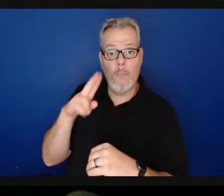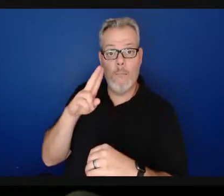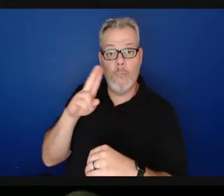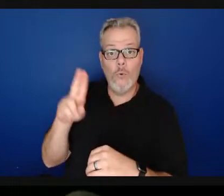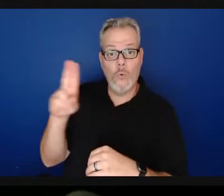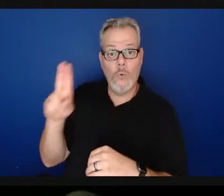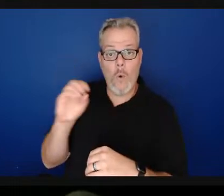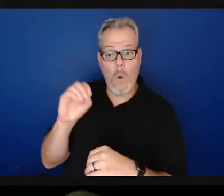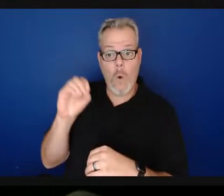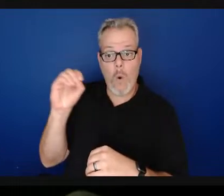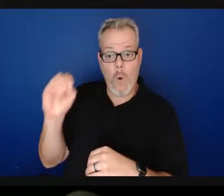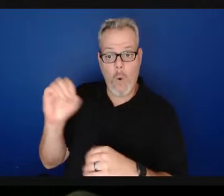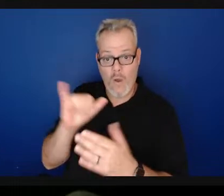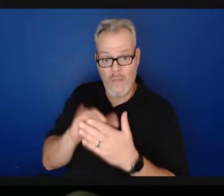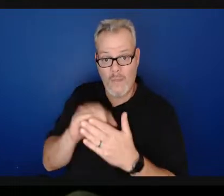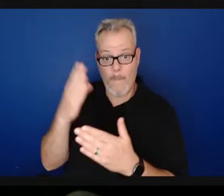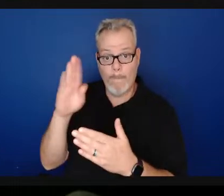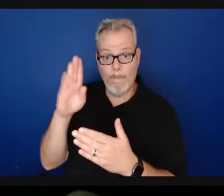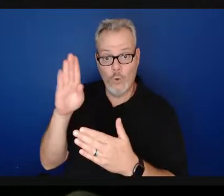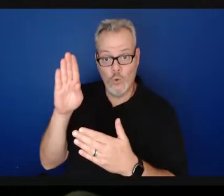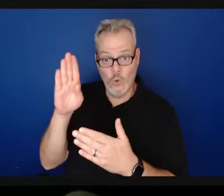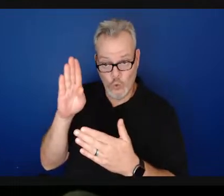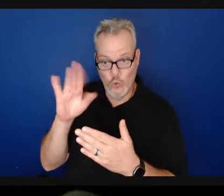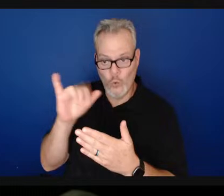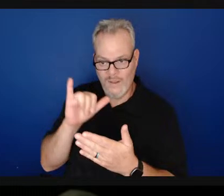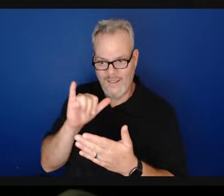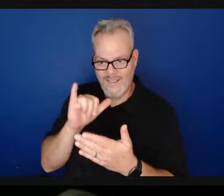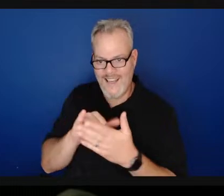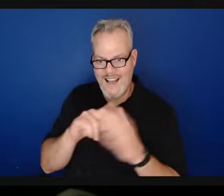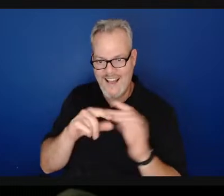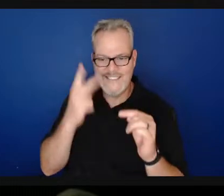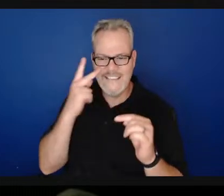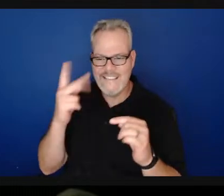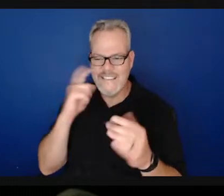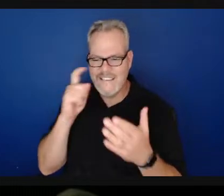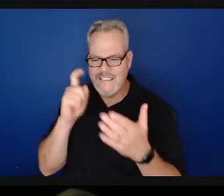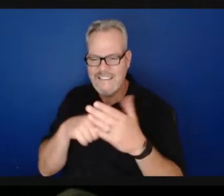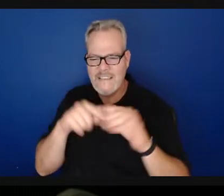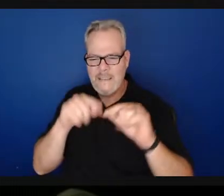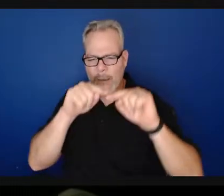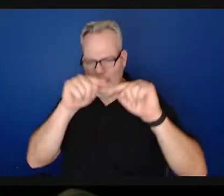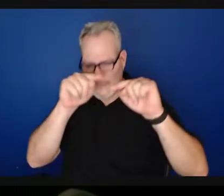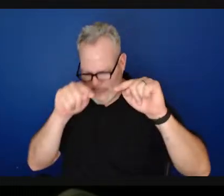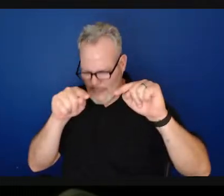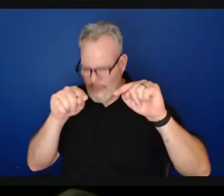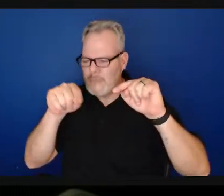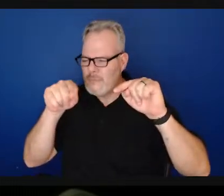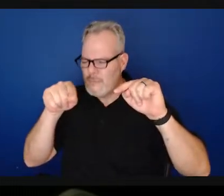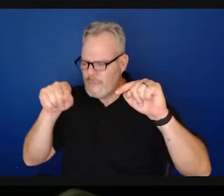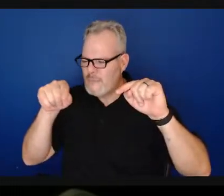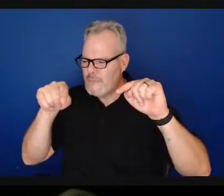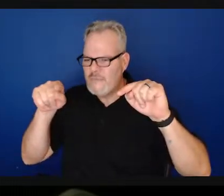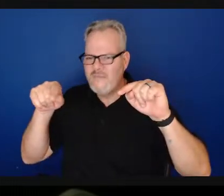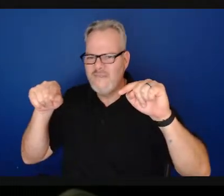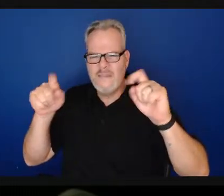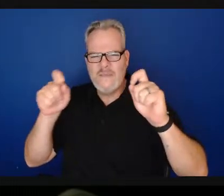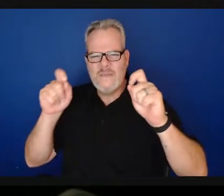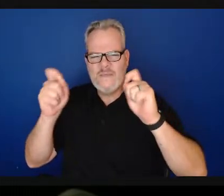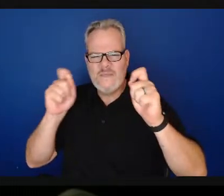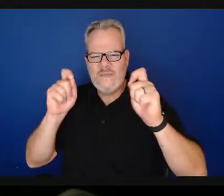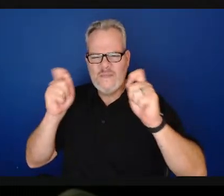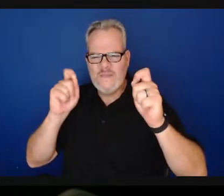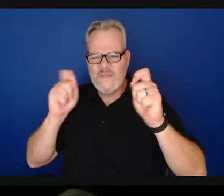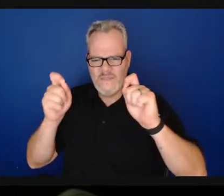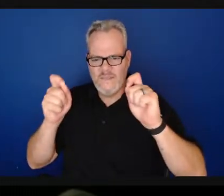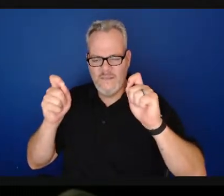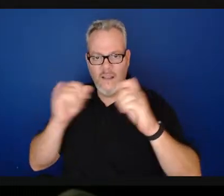right through there. You can see overall deflation, maybe a little bit of a wiggle coming up here, but pretty minor. You've seen these little wiggles here before, right? We talked